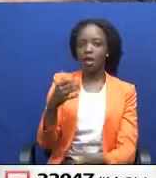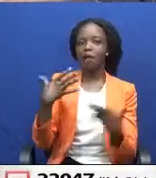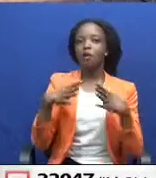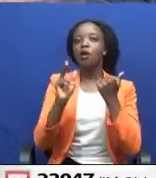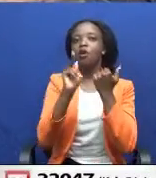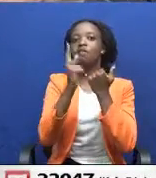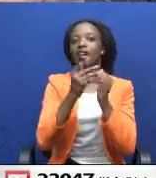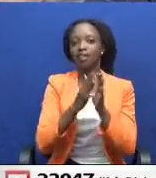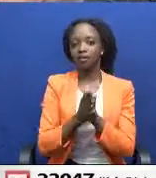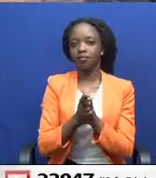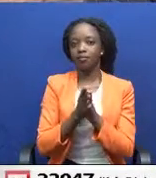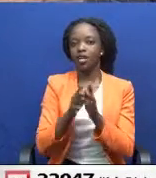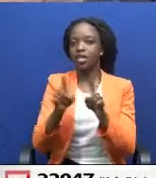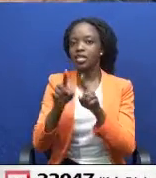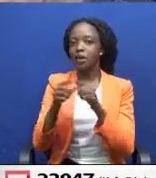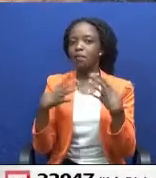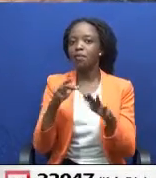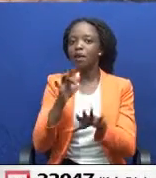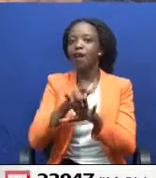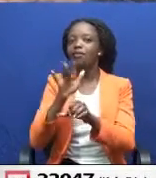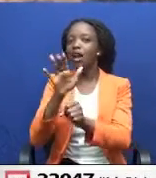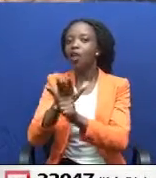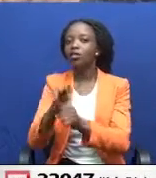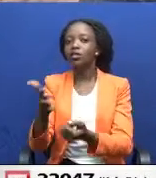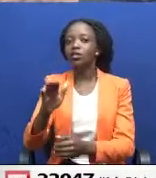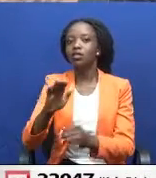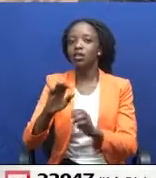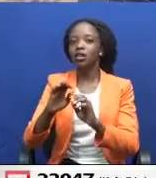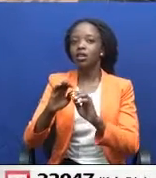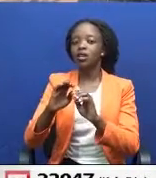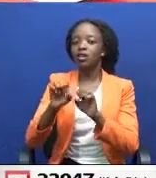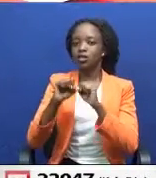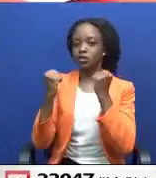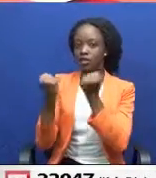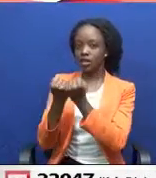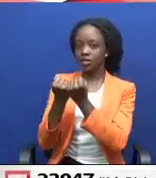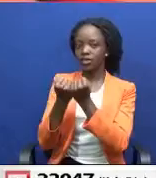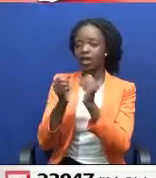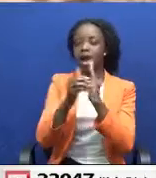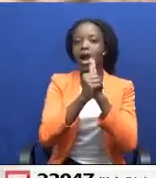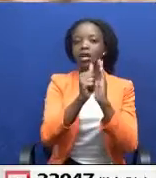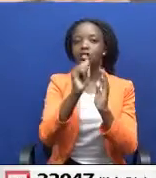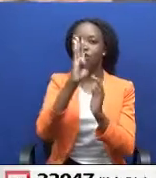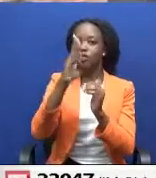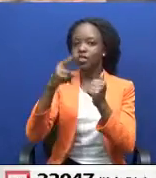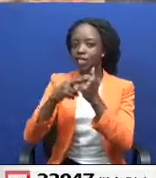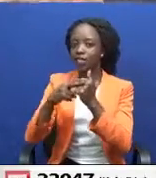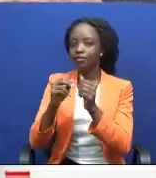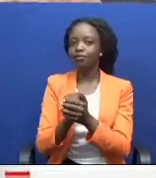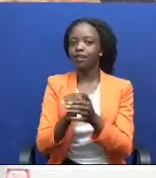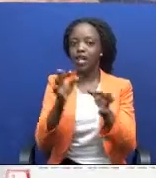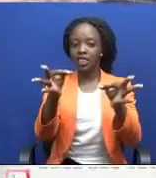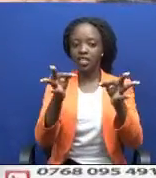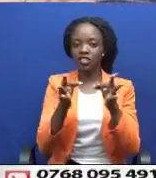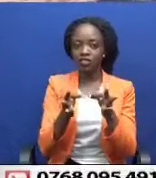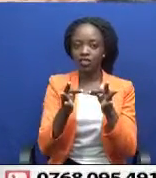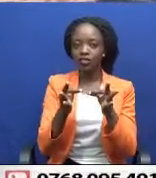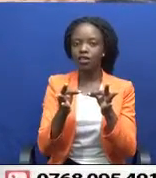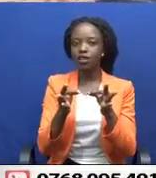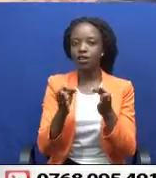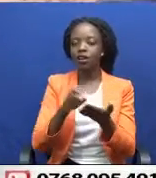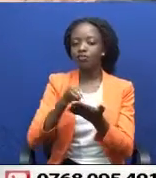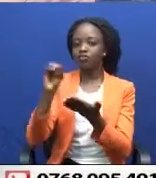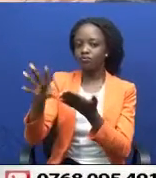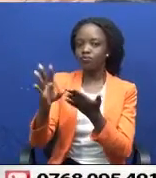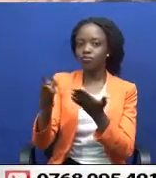very marginalized in the society, contrary to Article 1, Article 48 of the Constitution. The Treasury immediately recalls or withdraw the